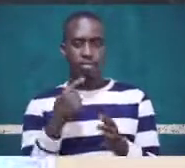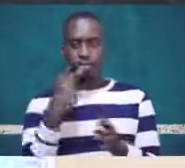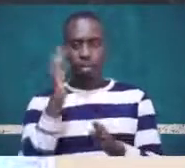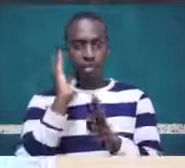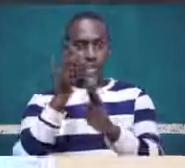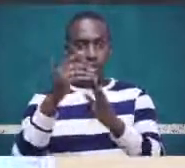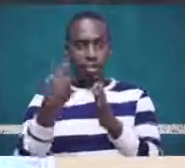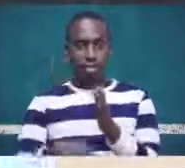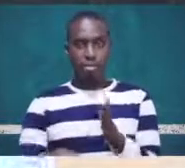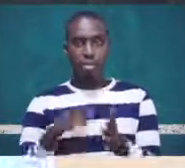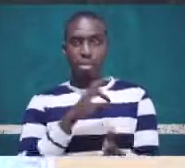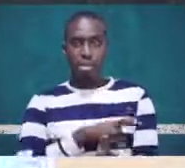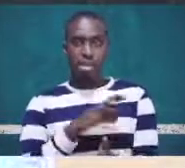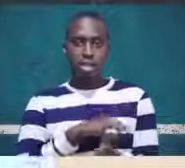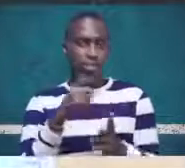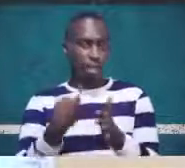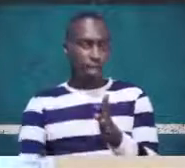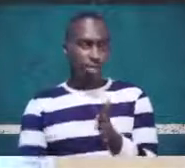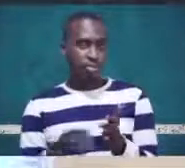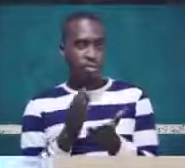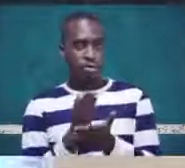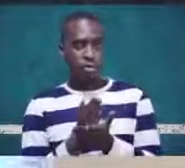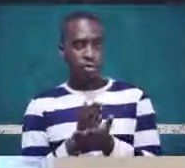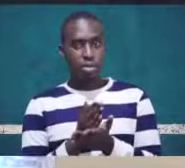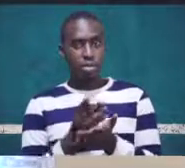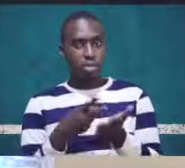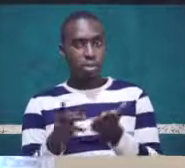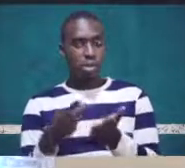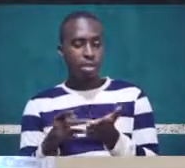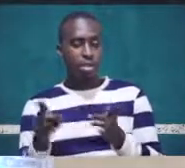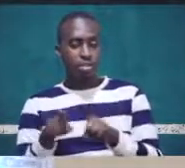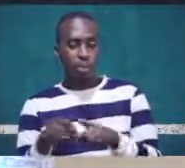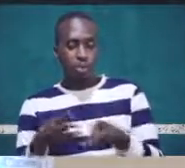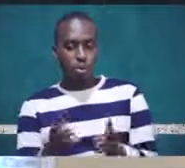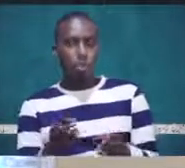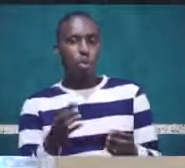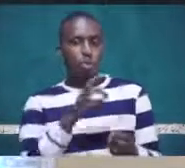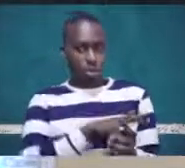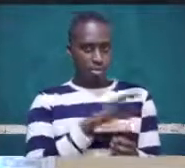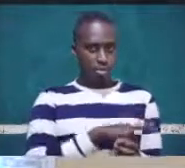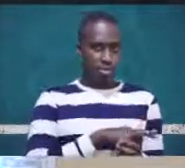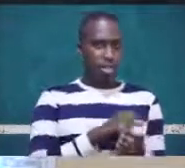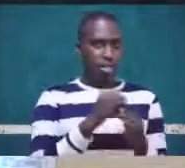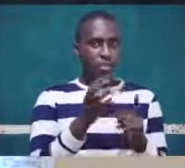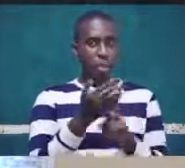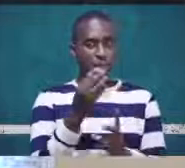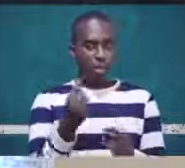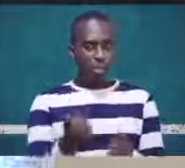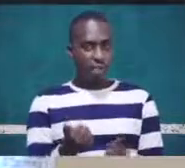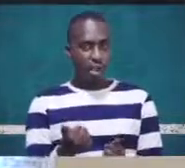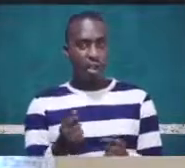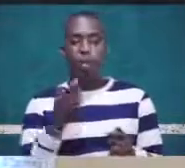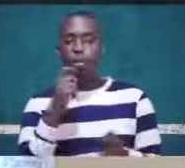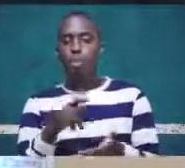direct tax, that's the income tax and pay as you earn. When you earn money, some money, you